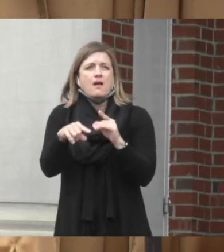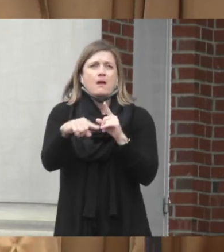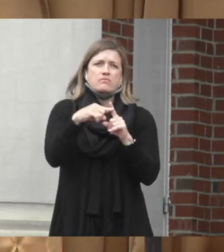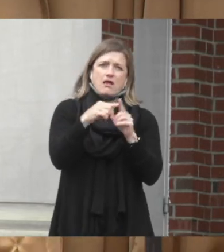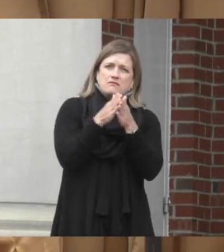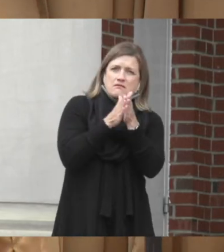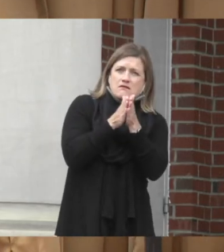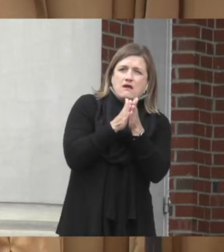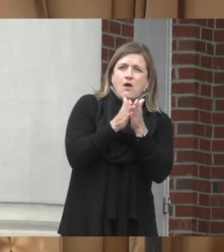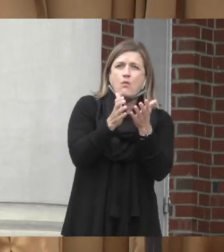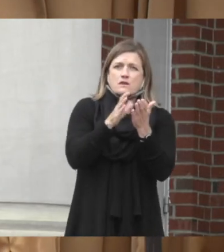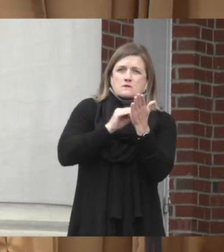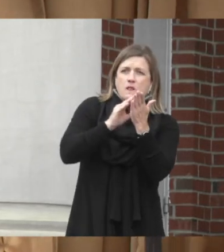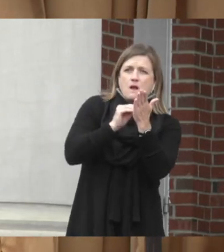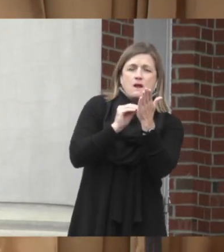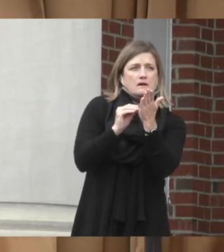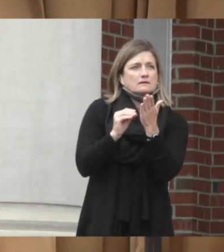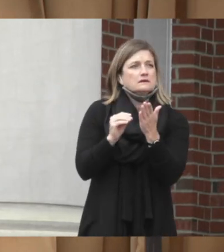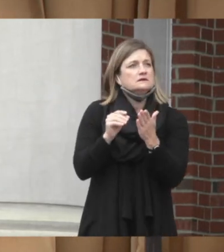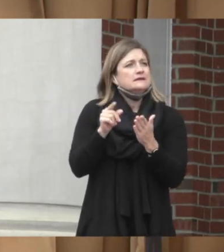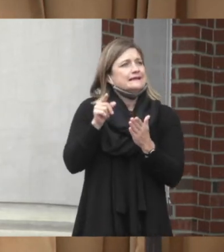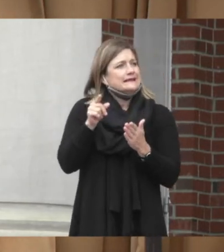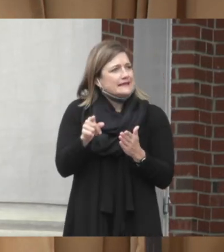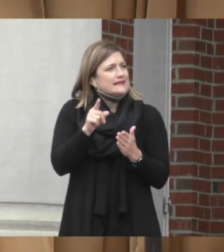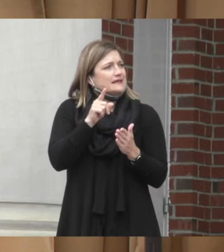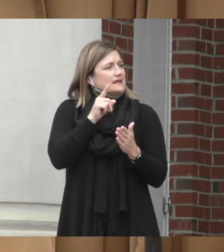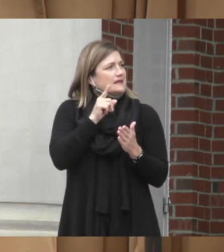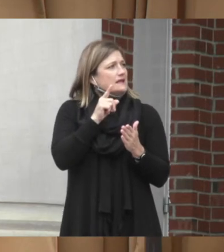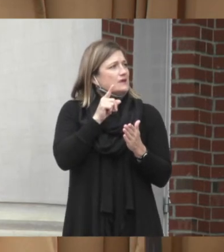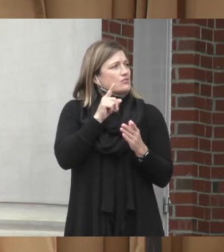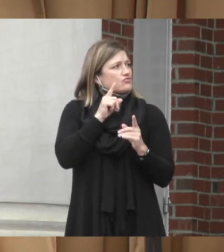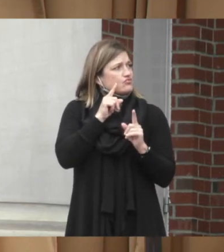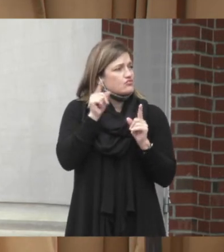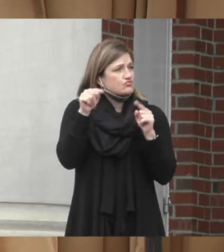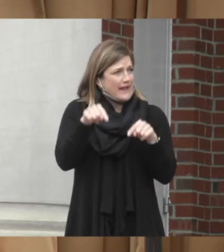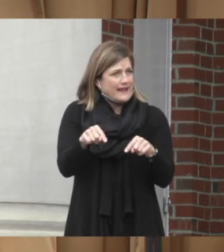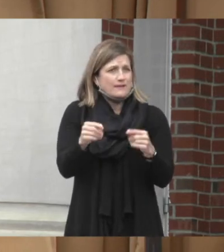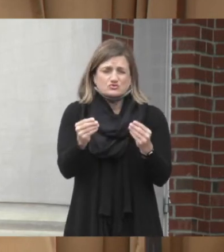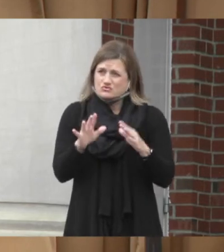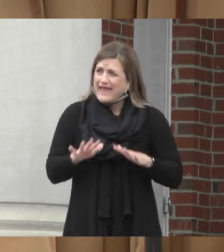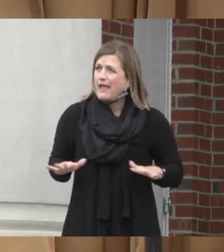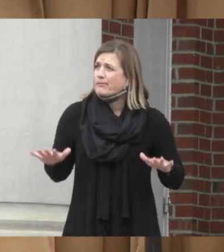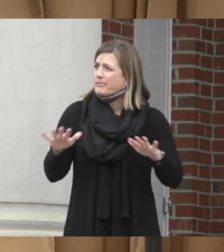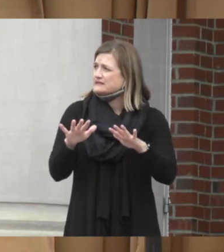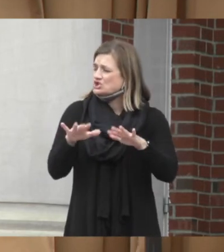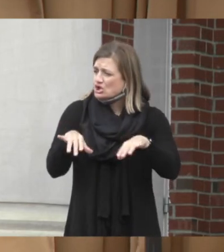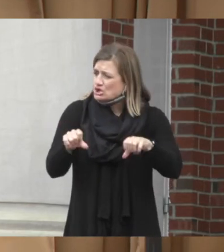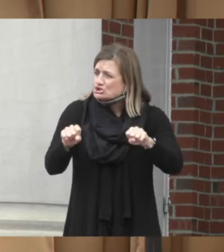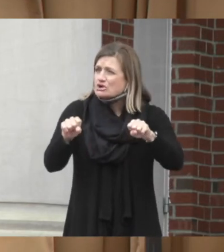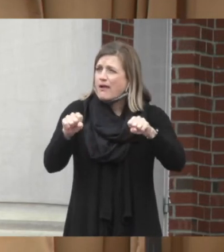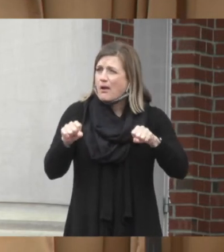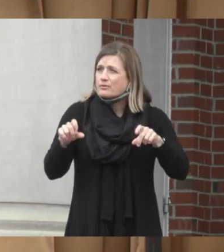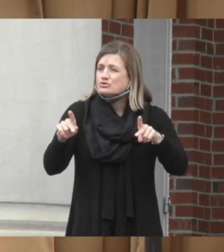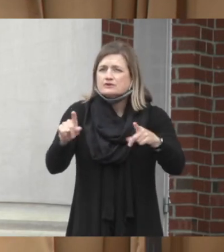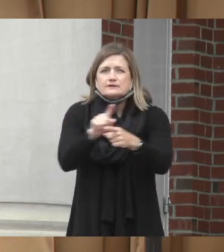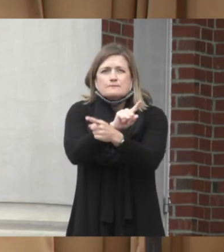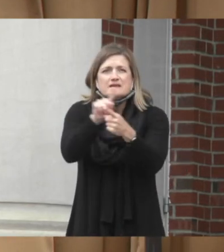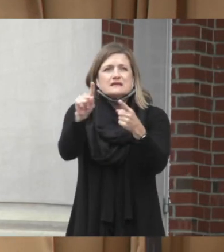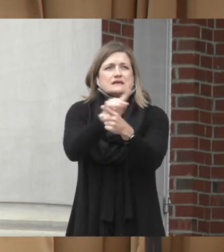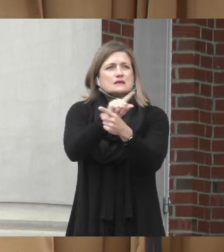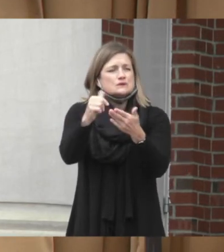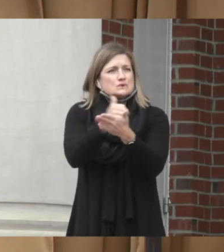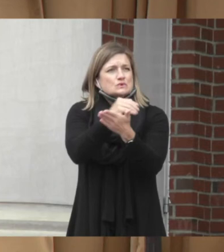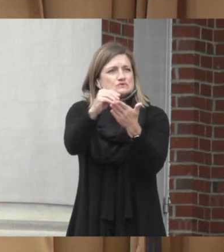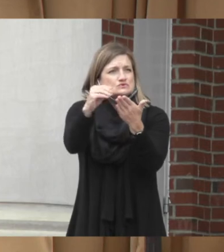education extended beyond the welding lab. He was a fixture at the Harper campus. He took every opportunity to meet new students.